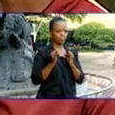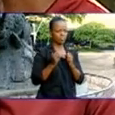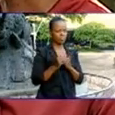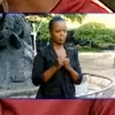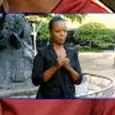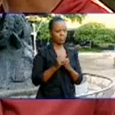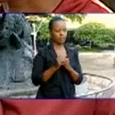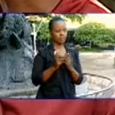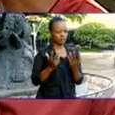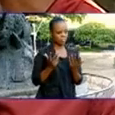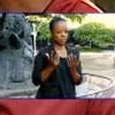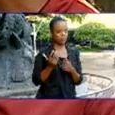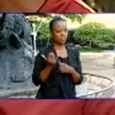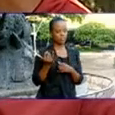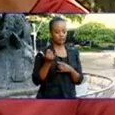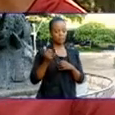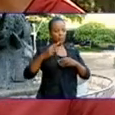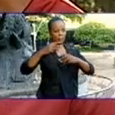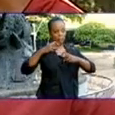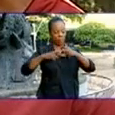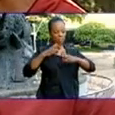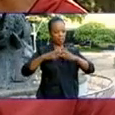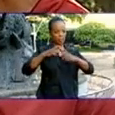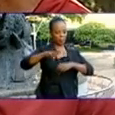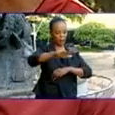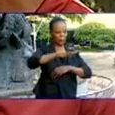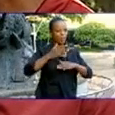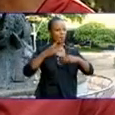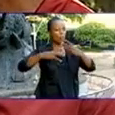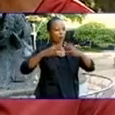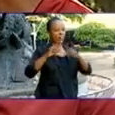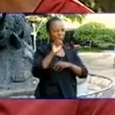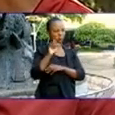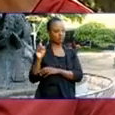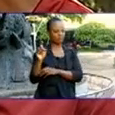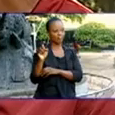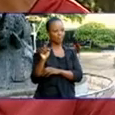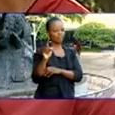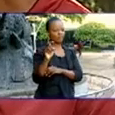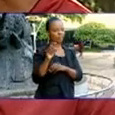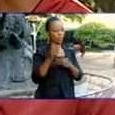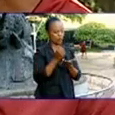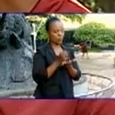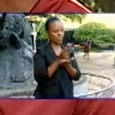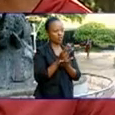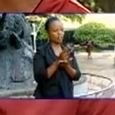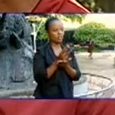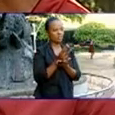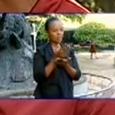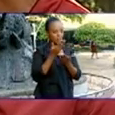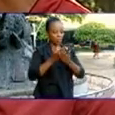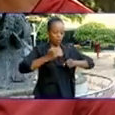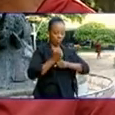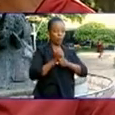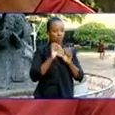factors like the working environment, office space, the employment of more social workers. So we are able to execute